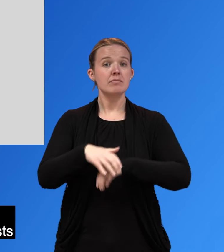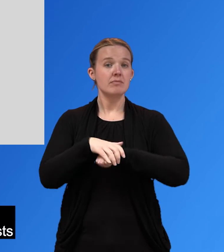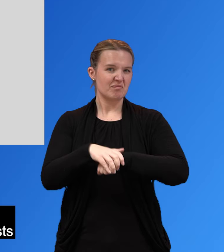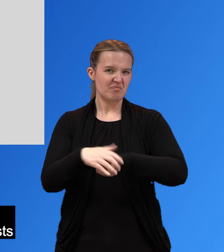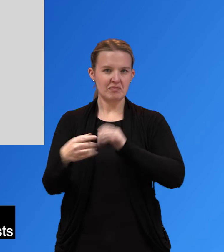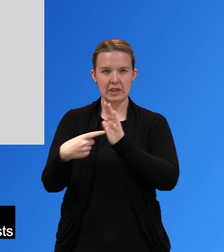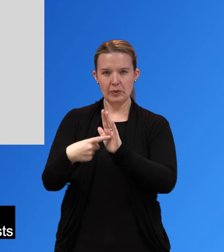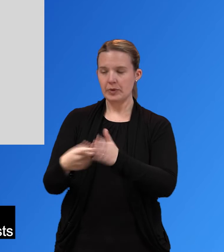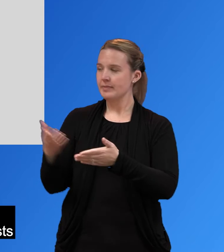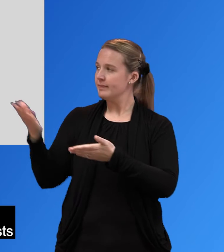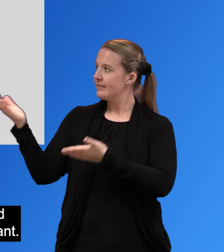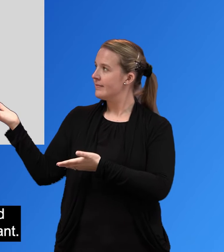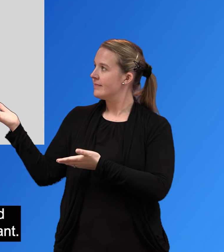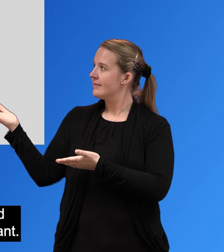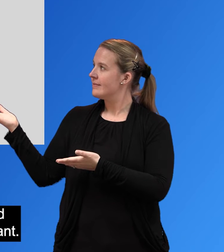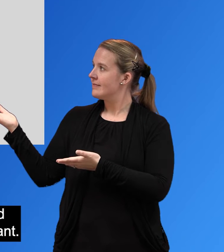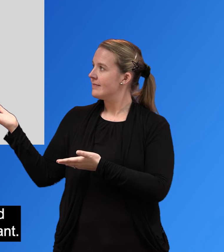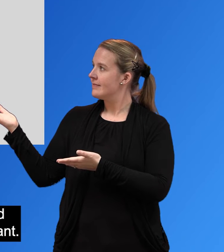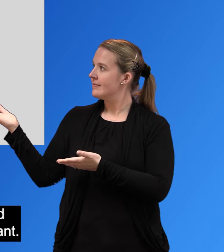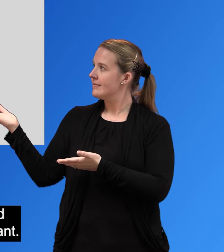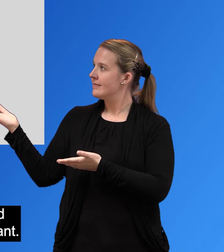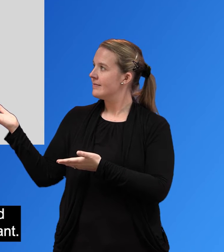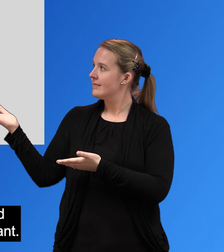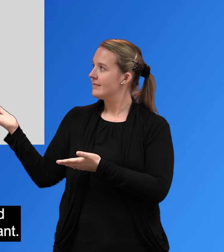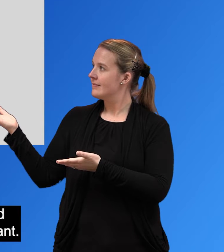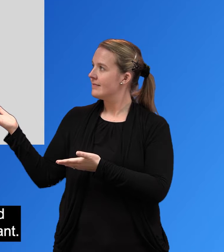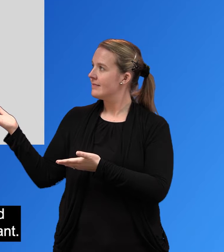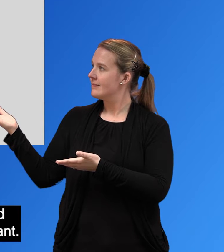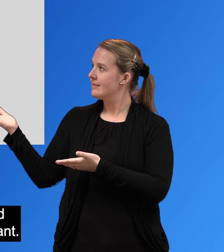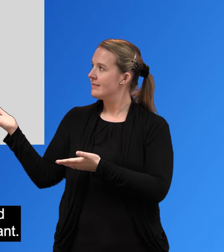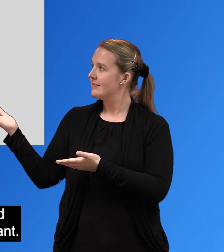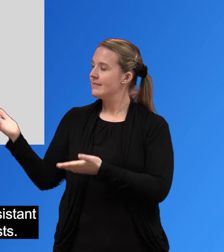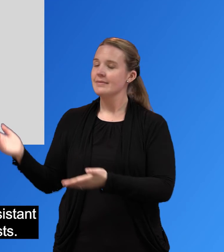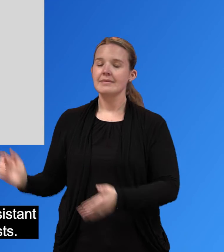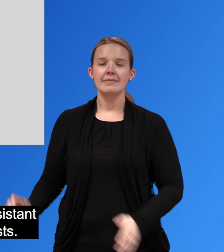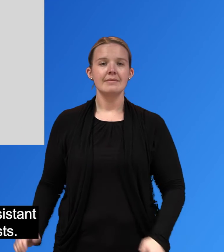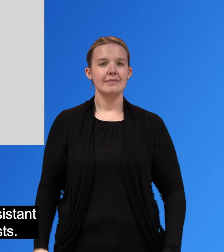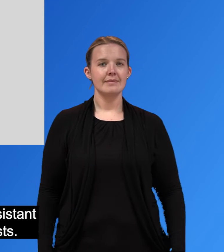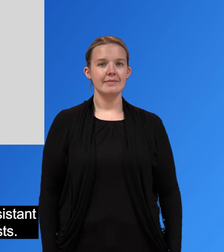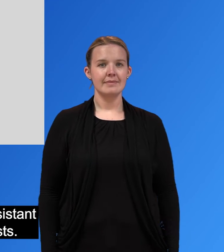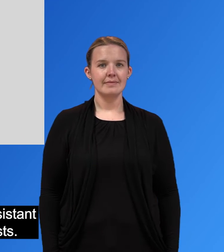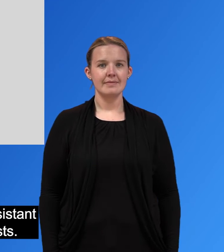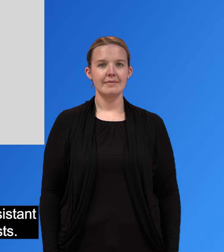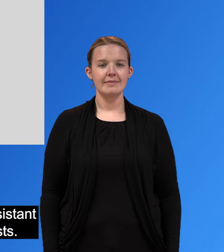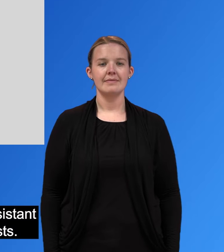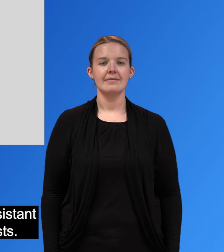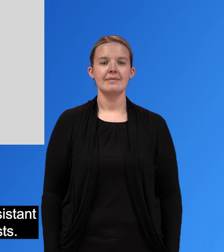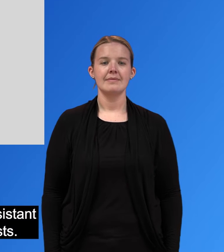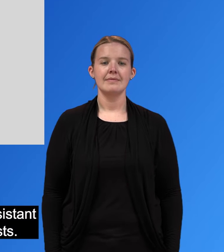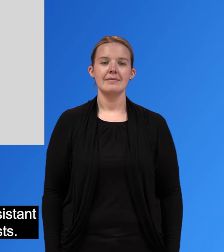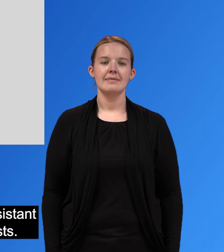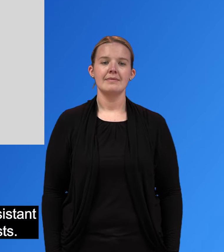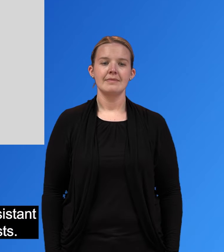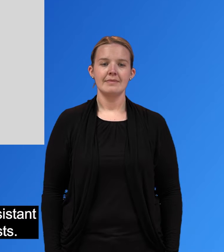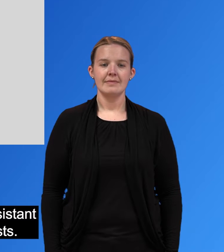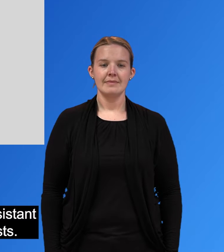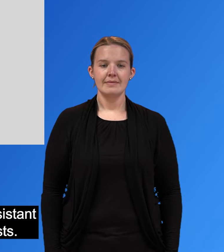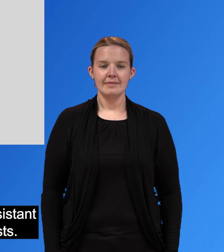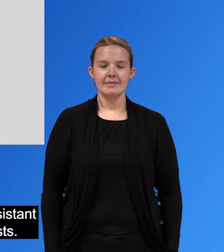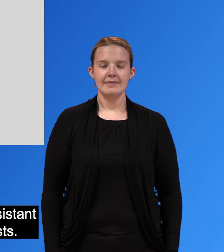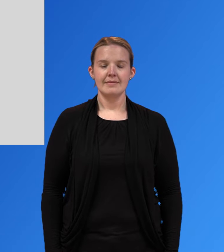Example: passive. The test will be conducted by a trained assistant. Active. A trained assistant will conduct the